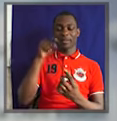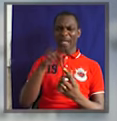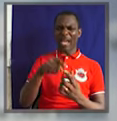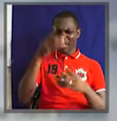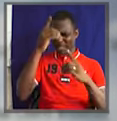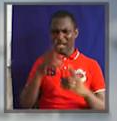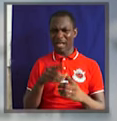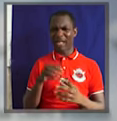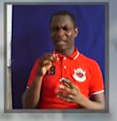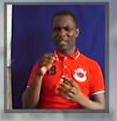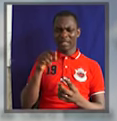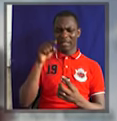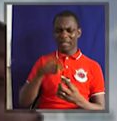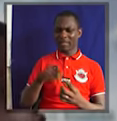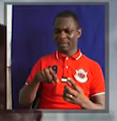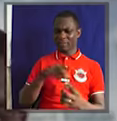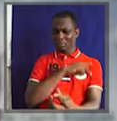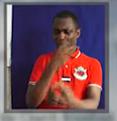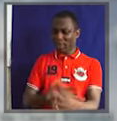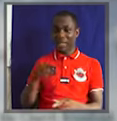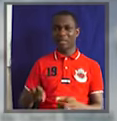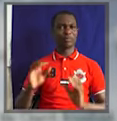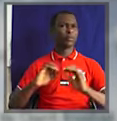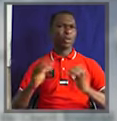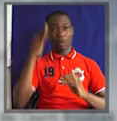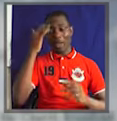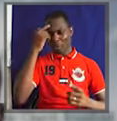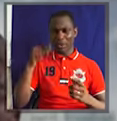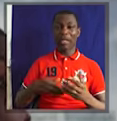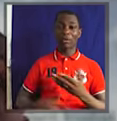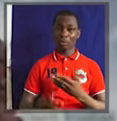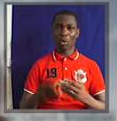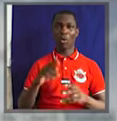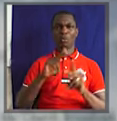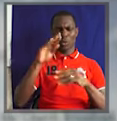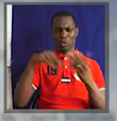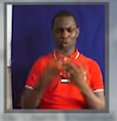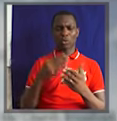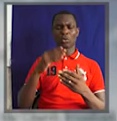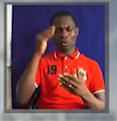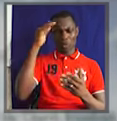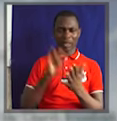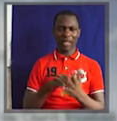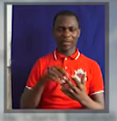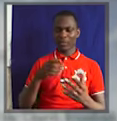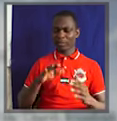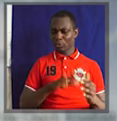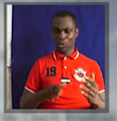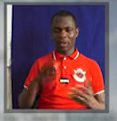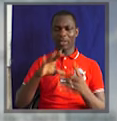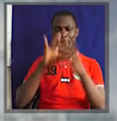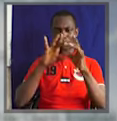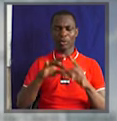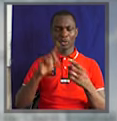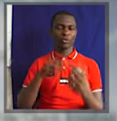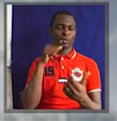so decide yes eh oba no pa de ono no woda isan so ono no wo a obia nim se anya ne ma nim nkwara no owo de ma ne brother